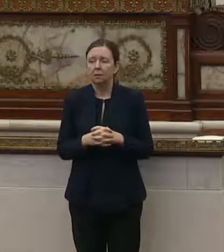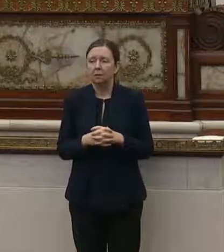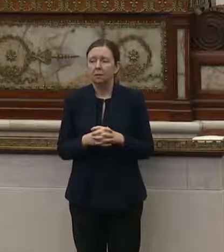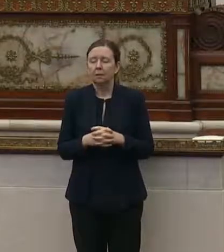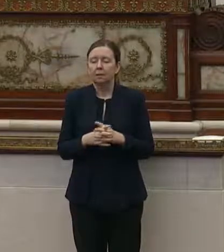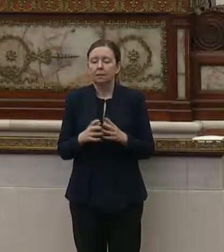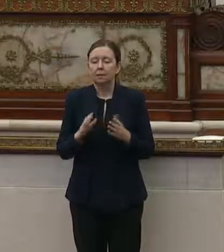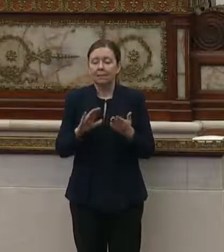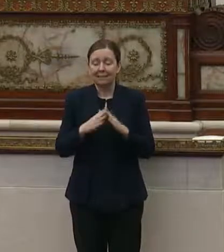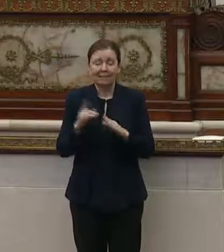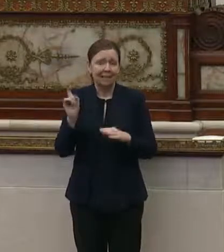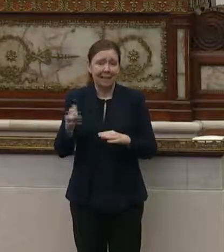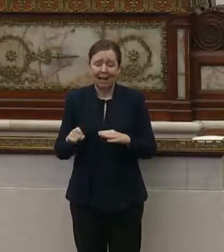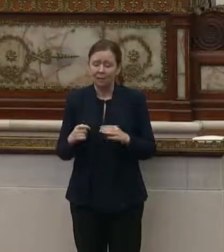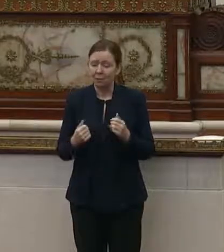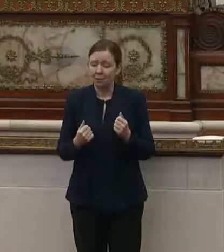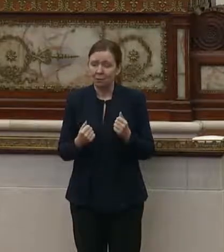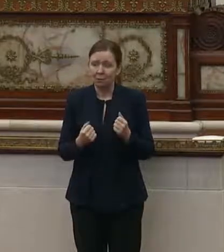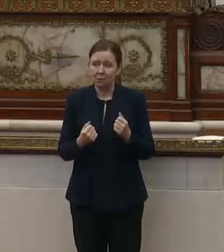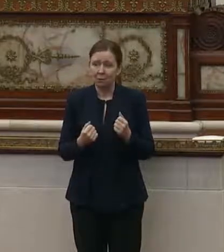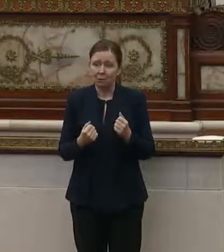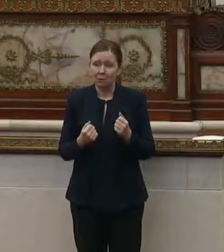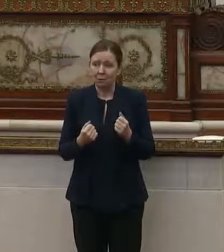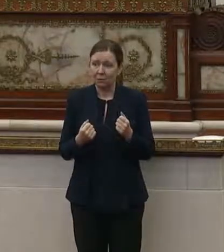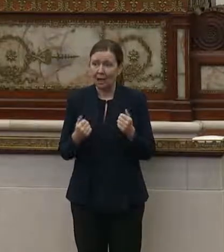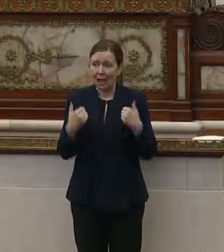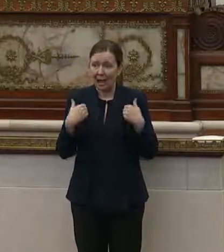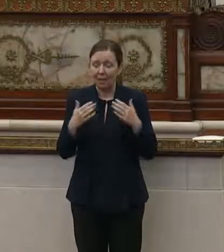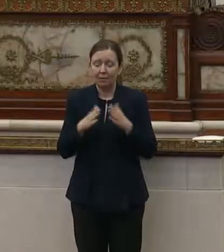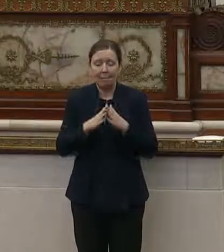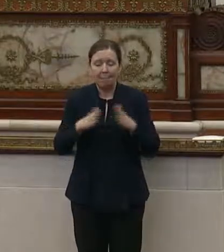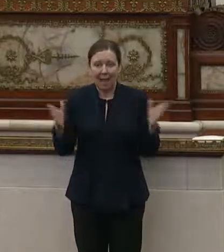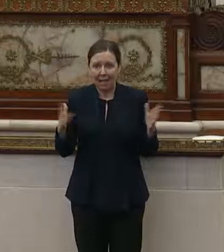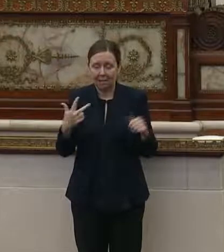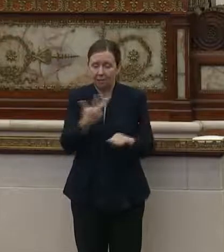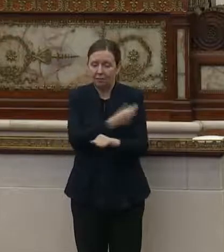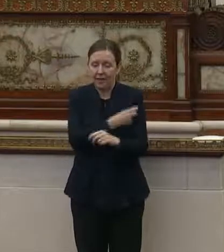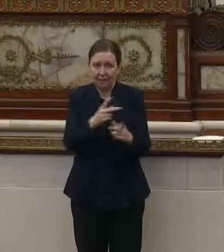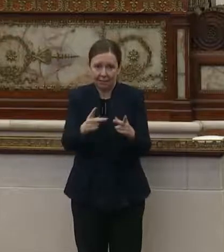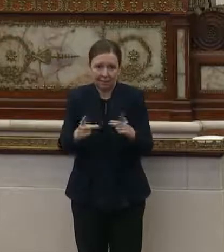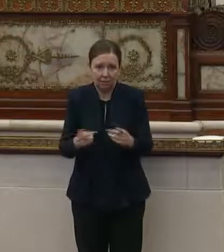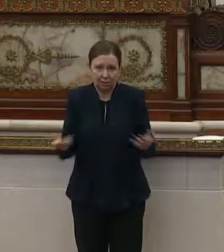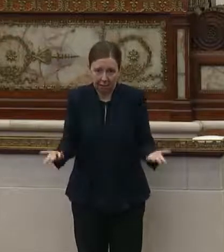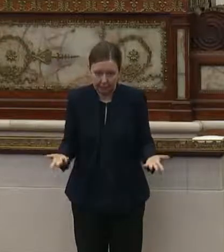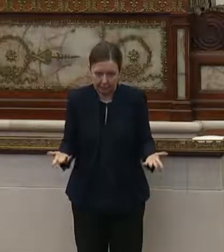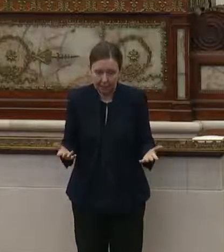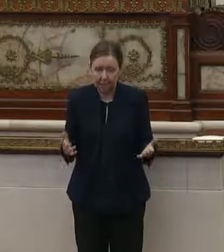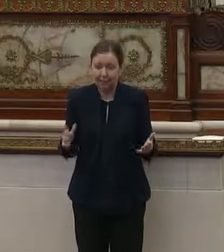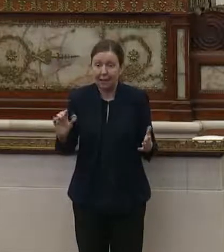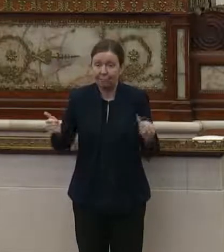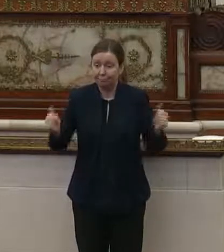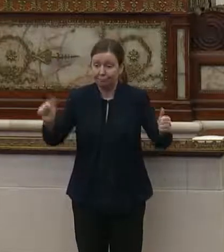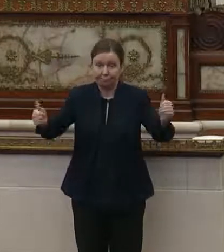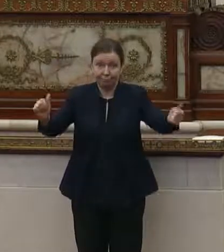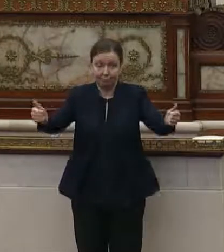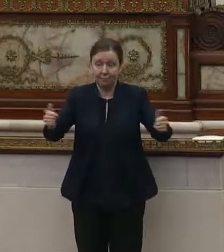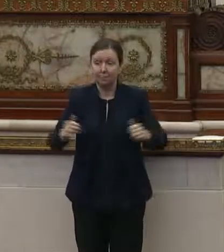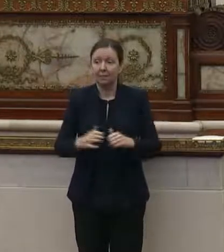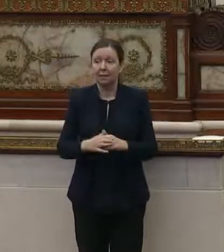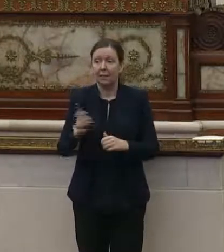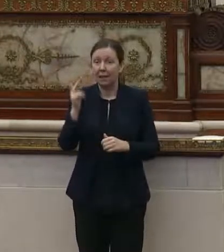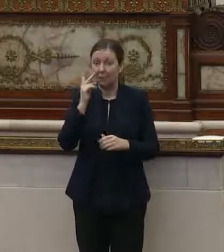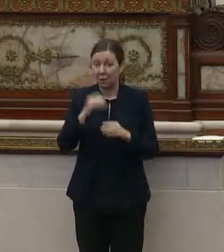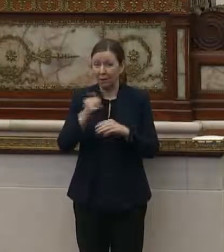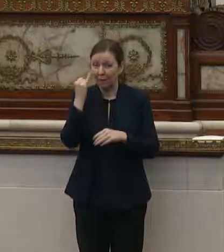that the city stands up these mass vaccinated sites and satellite sites. And I saw in the Inquirer that there's going to be